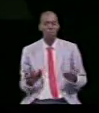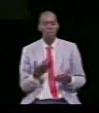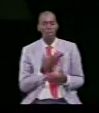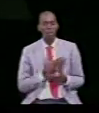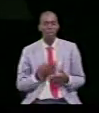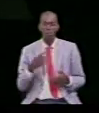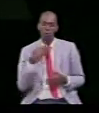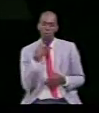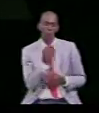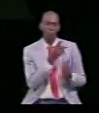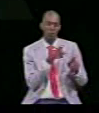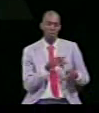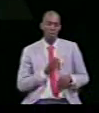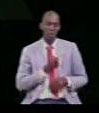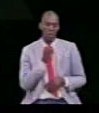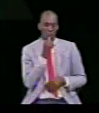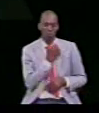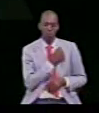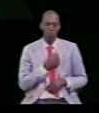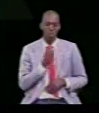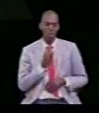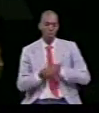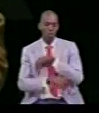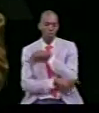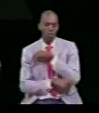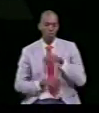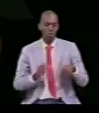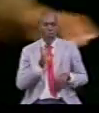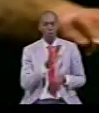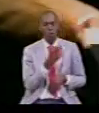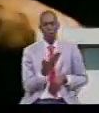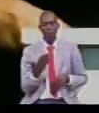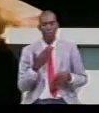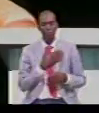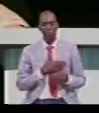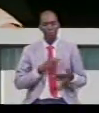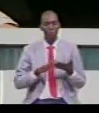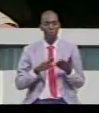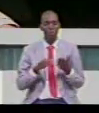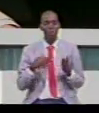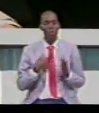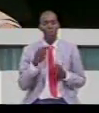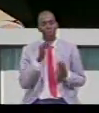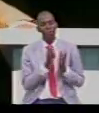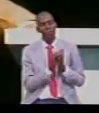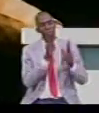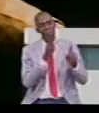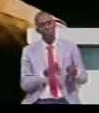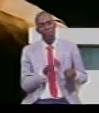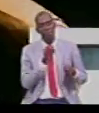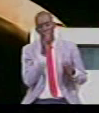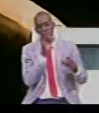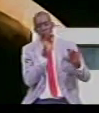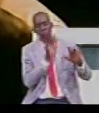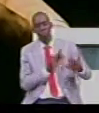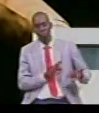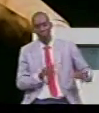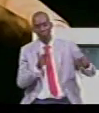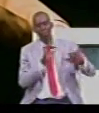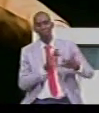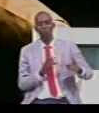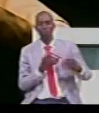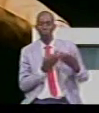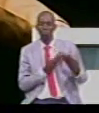sorry, I stole that thing, forgive me. If he's kind enough, merciful enough